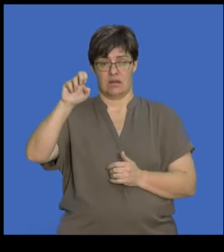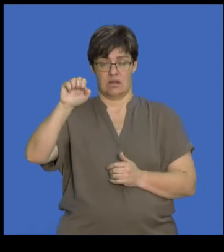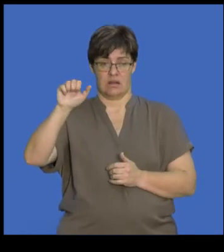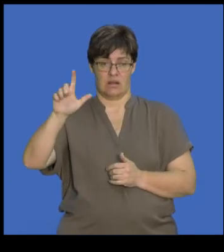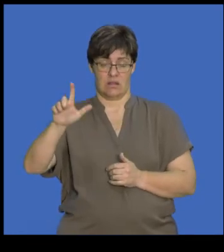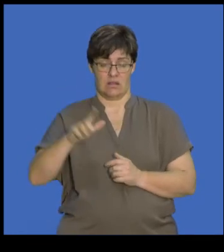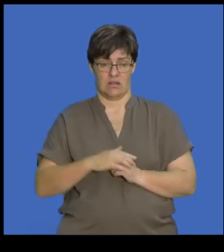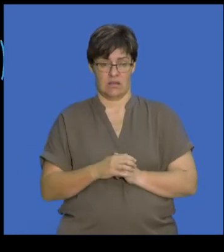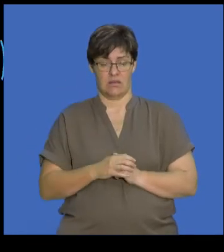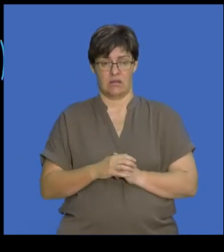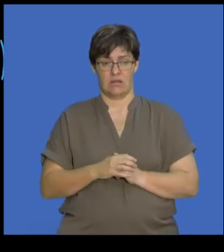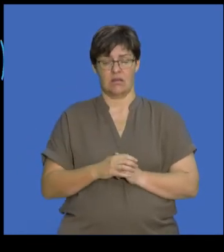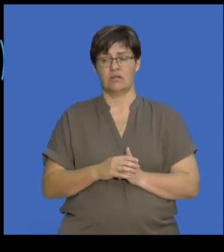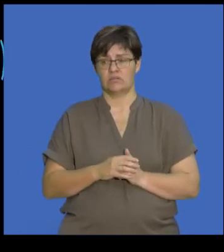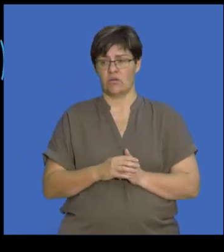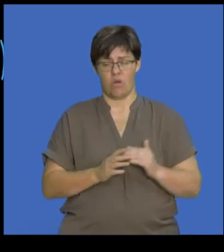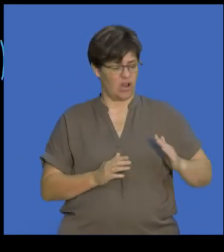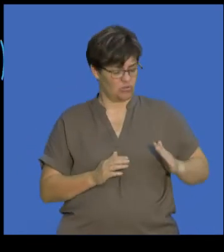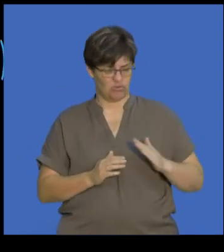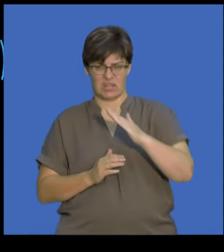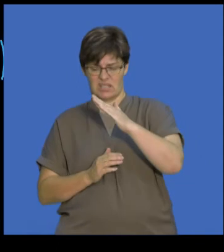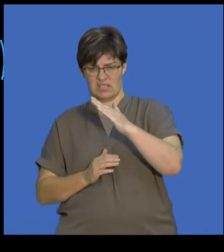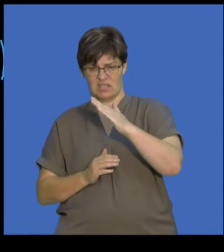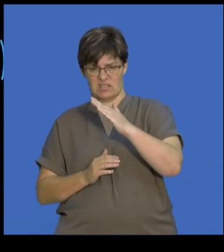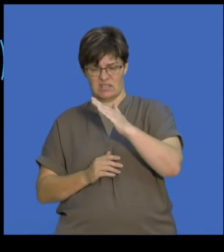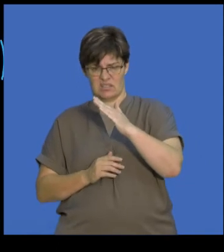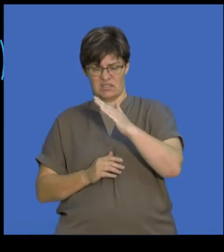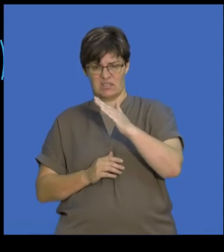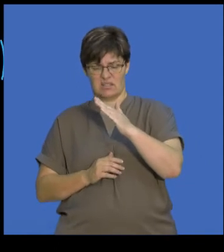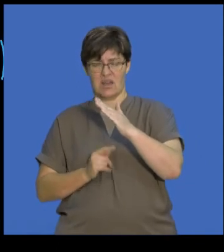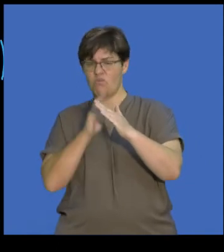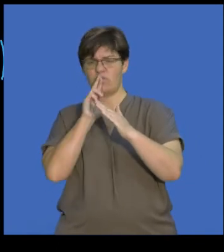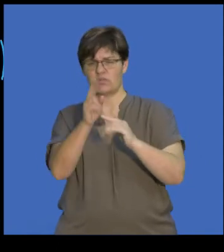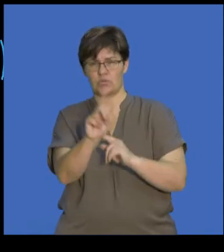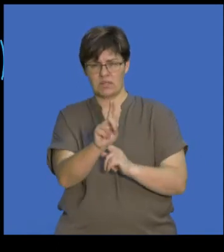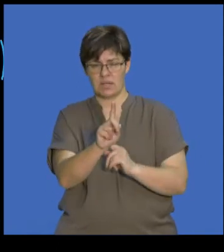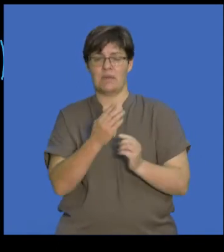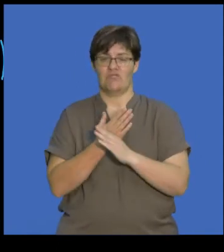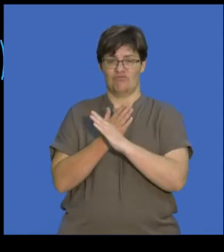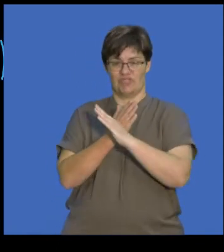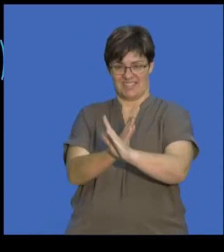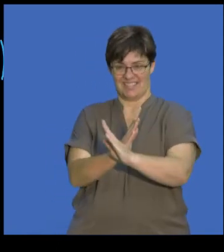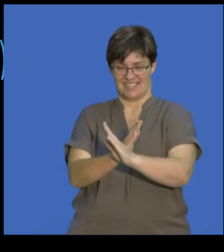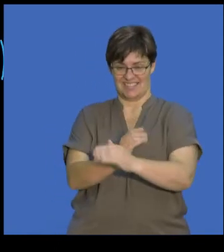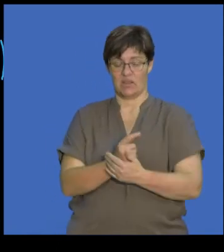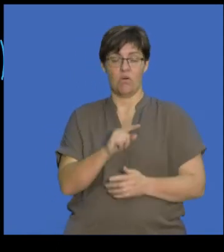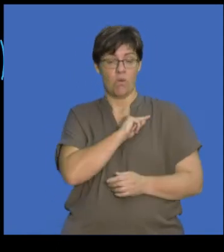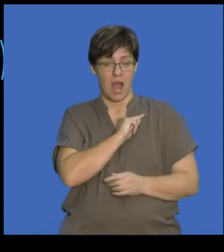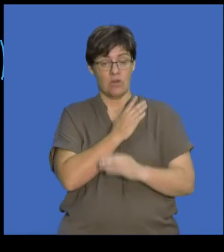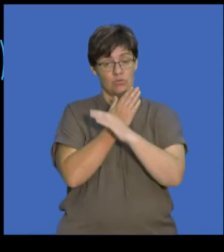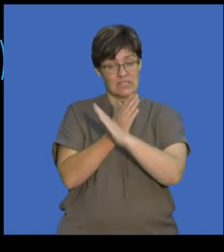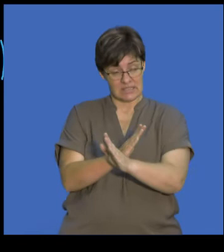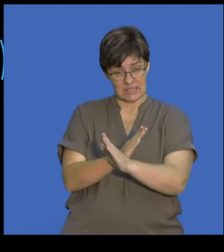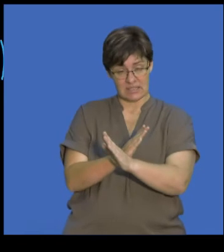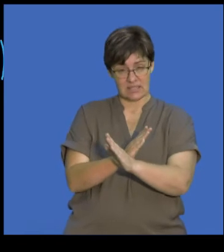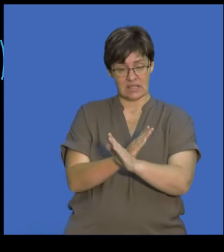gradient represent in this case? The gradient actually represents the resistance, because the resistance is actually the ratio of